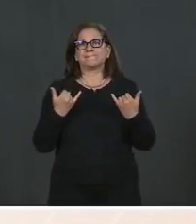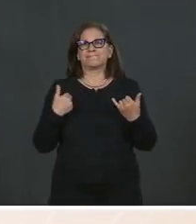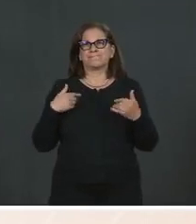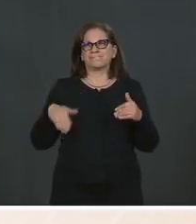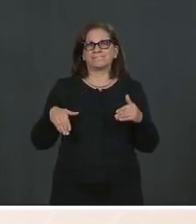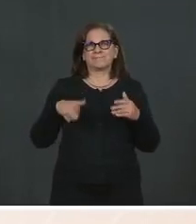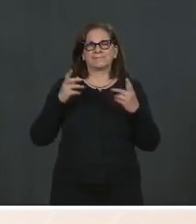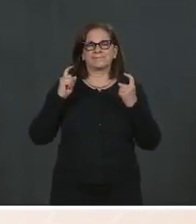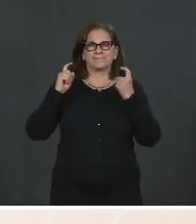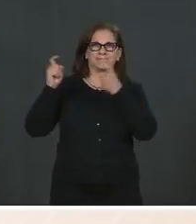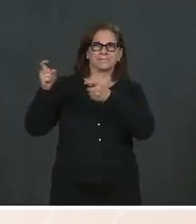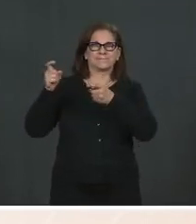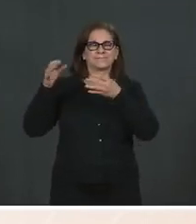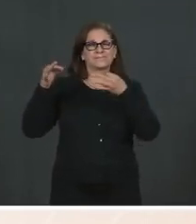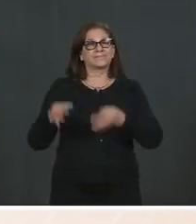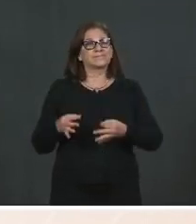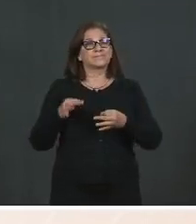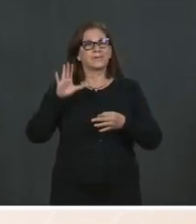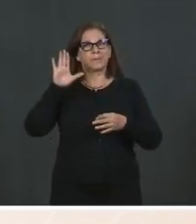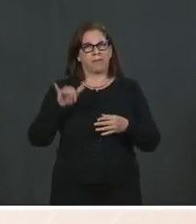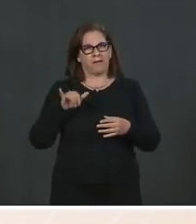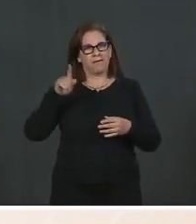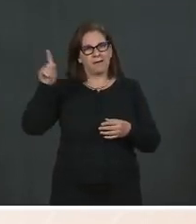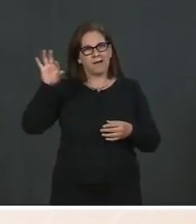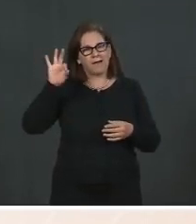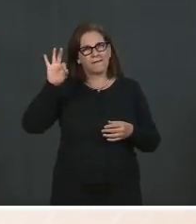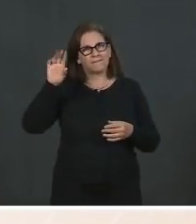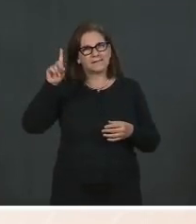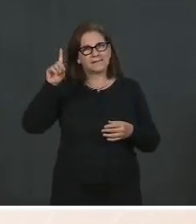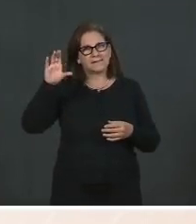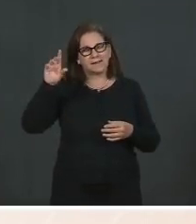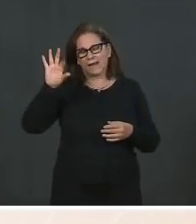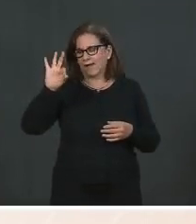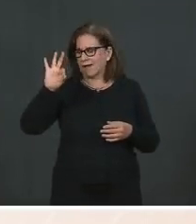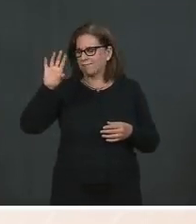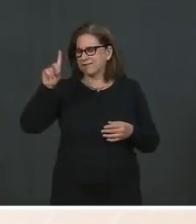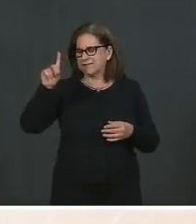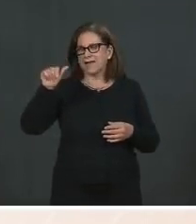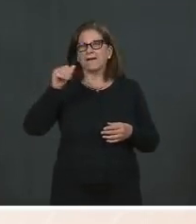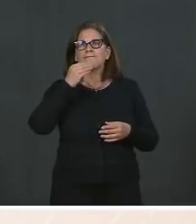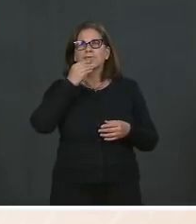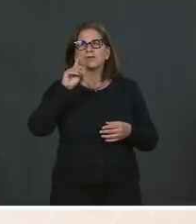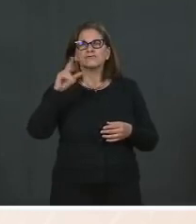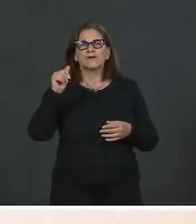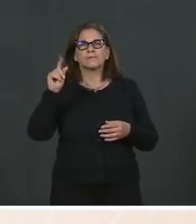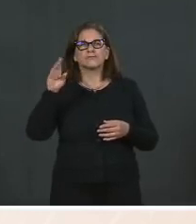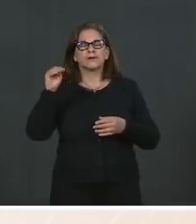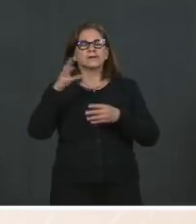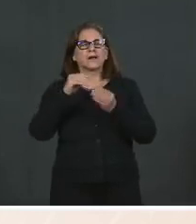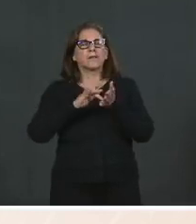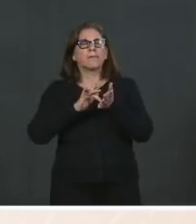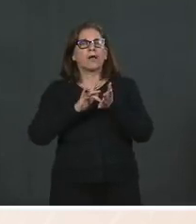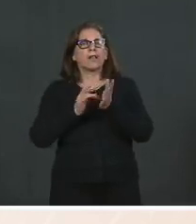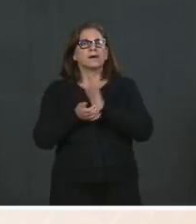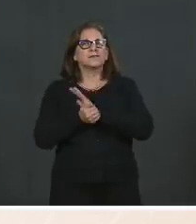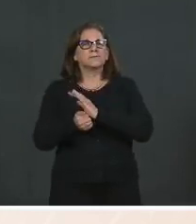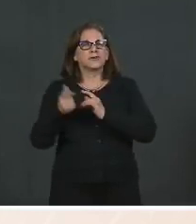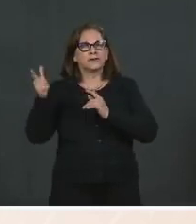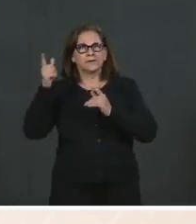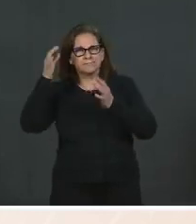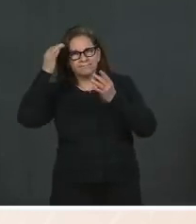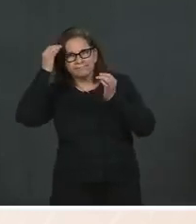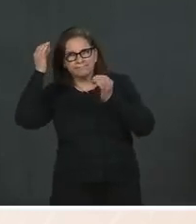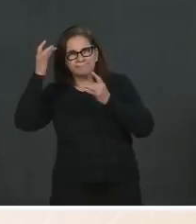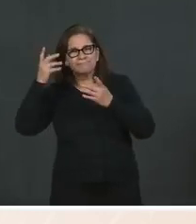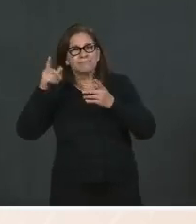and CDC, I should say, process of outlining guidelines for when it is safe to utilize the 3 approved